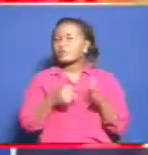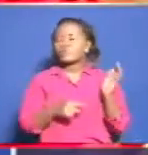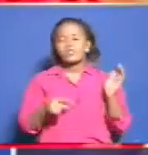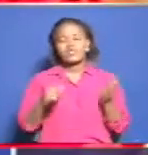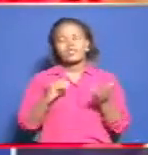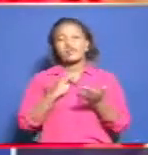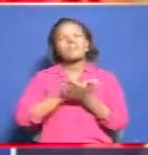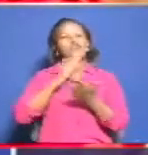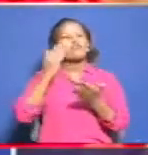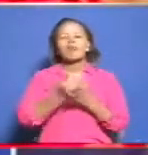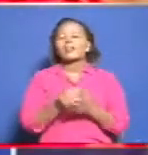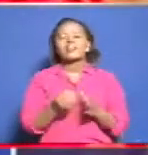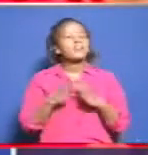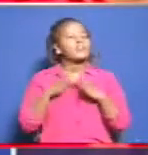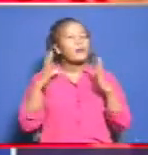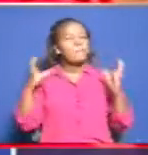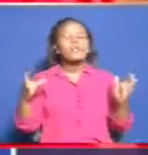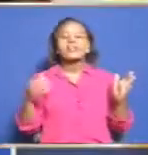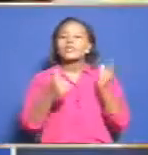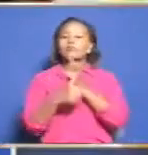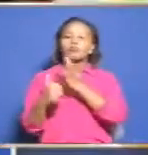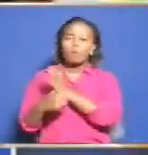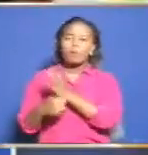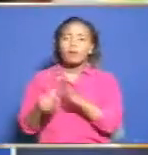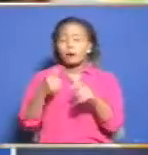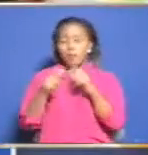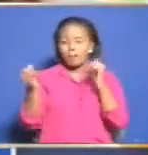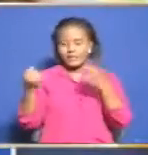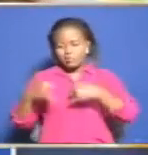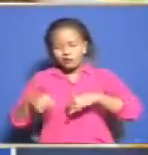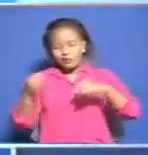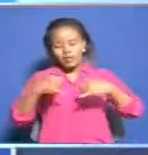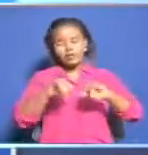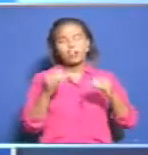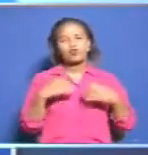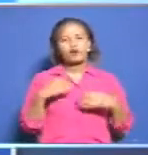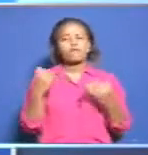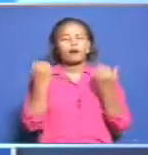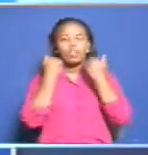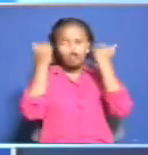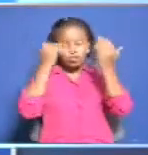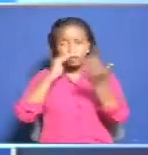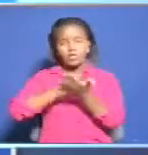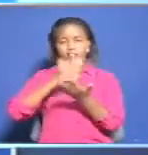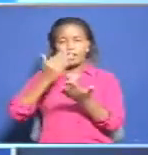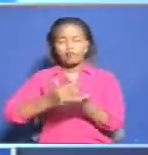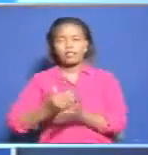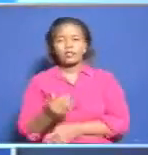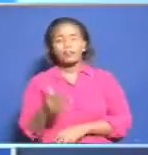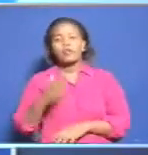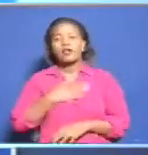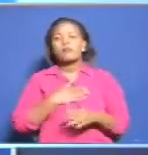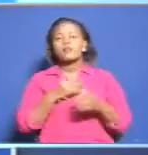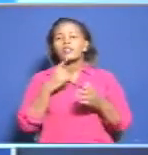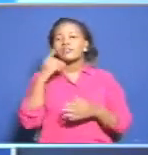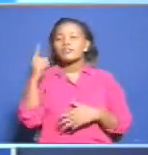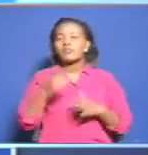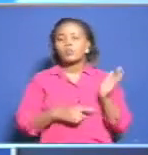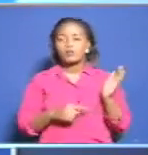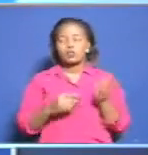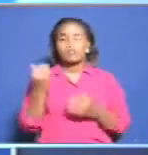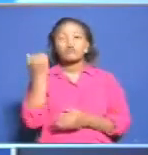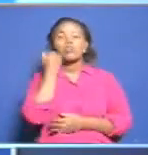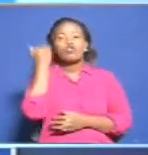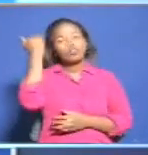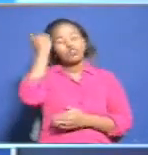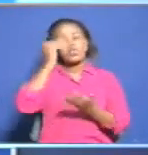this would be remedied by actualization of the judiciary fund. I wish to note that the judiciary fund, which is